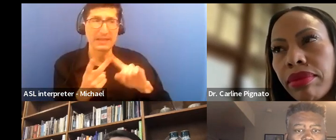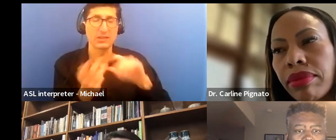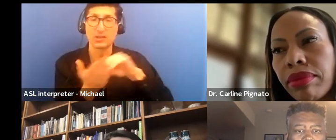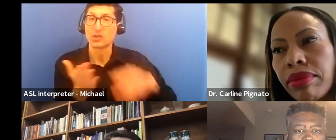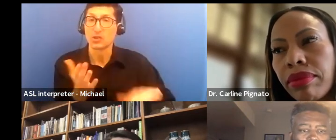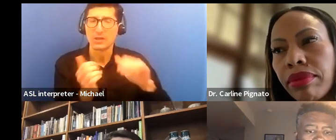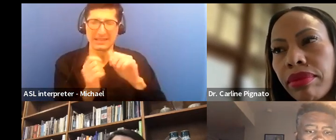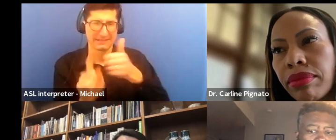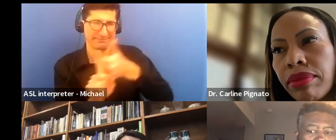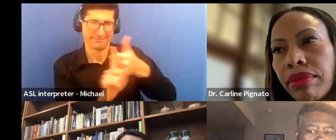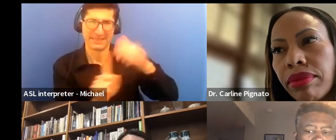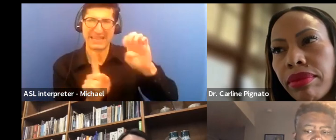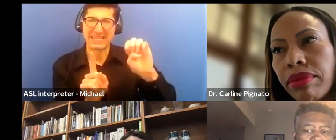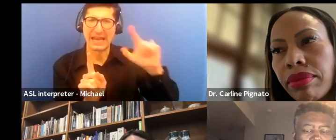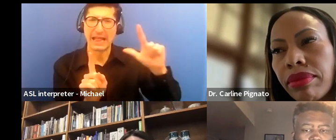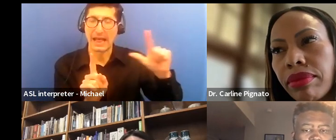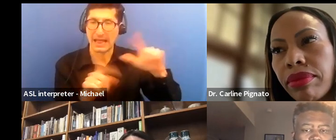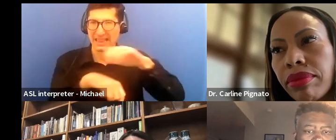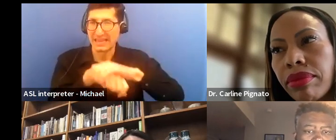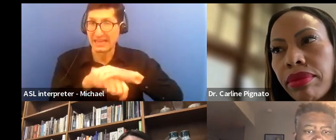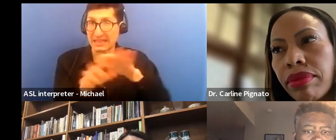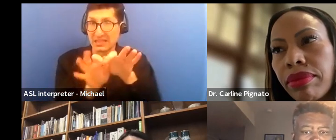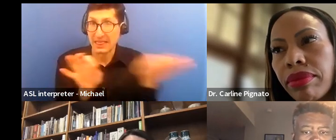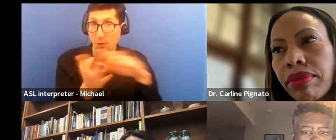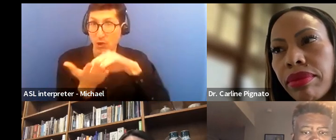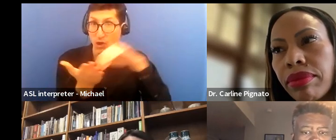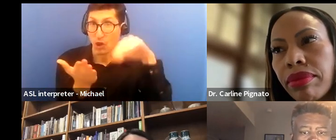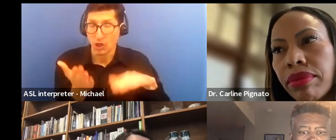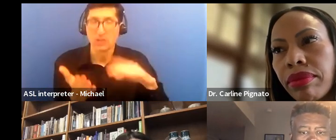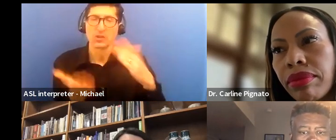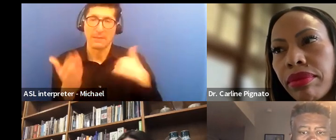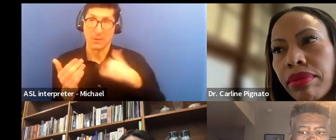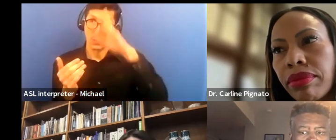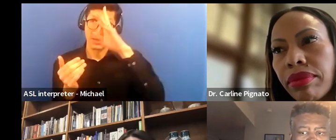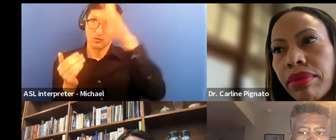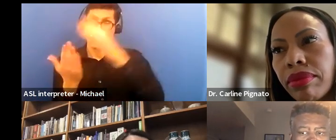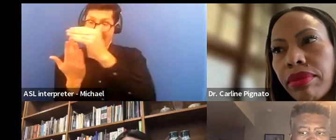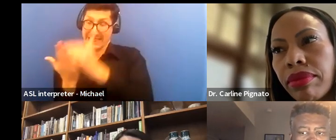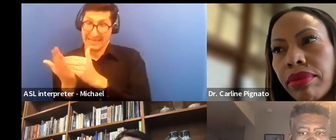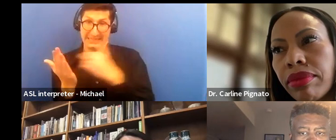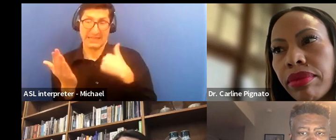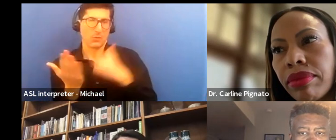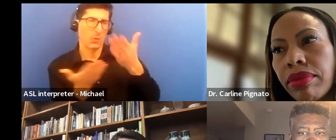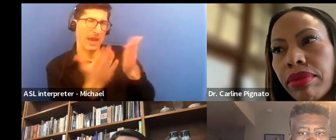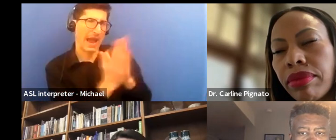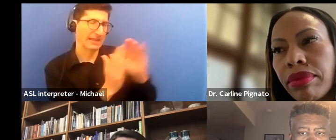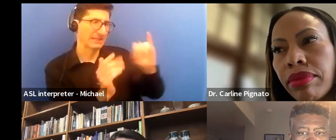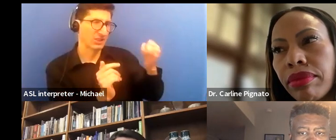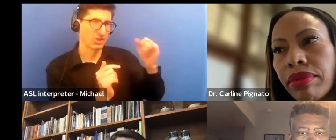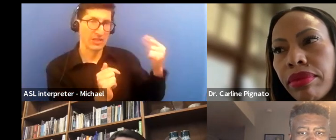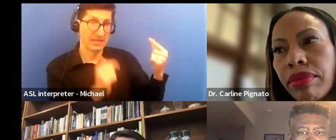be 1 or 2 others that, so maybe we compile that list and offer it to JG and say, go do the research, or have folks come